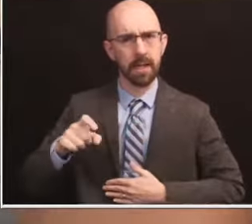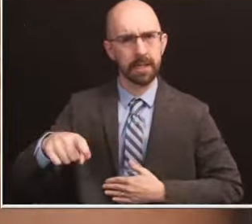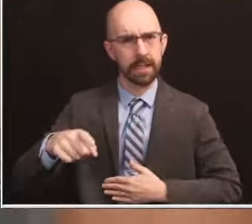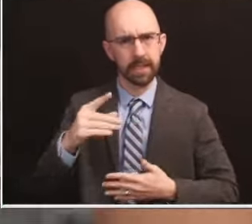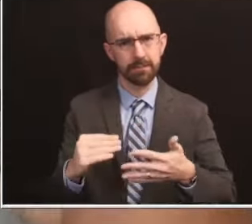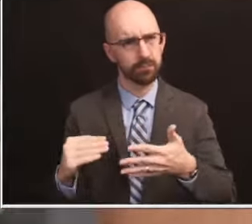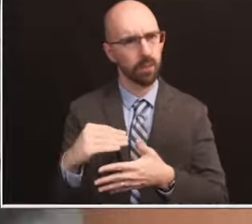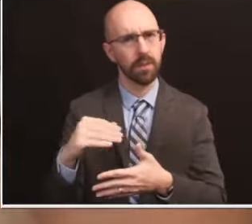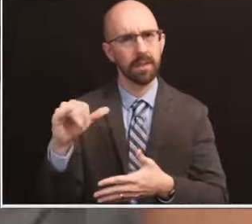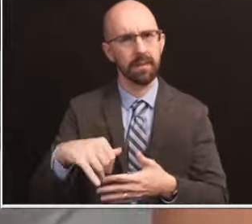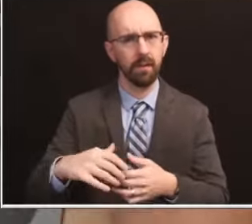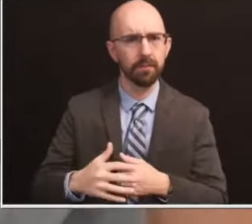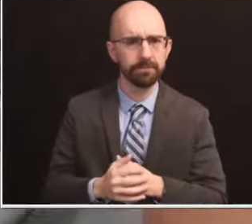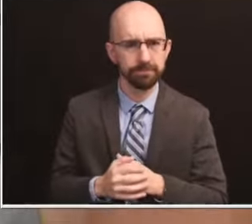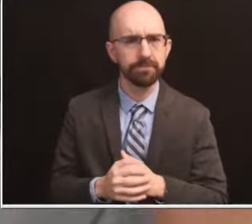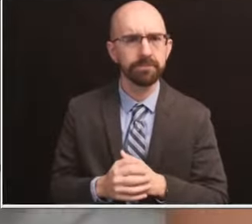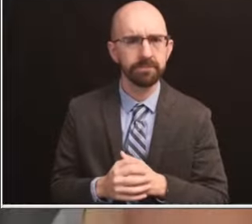needs.